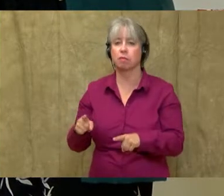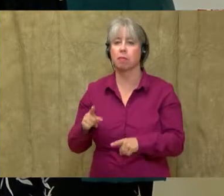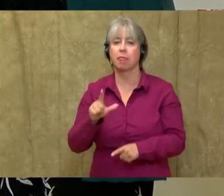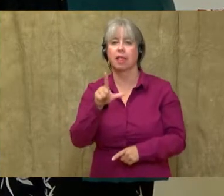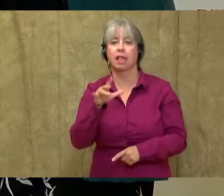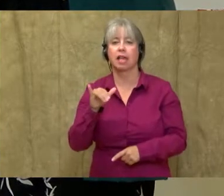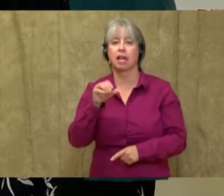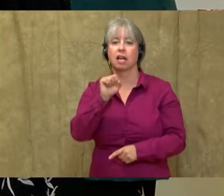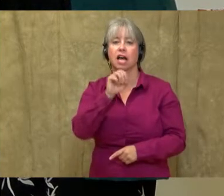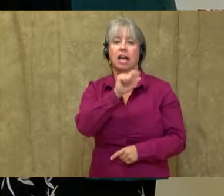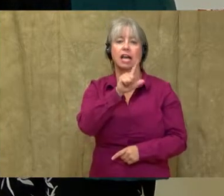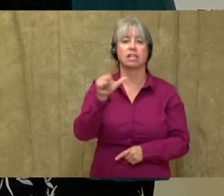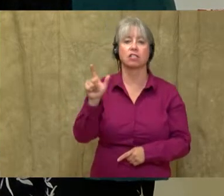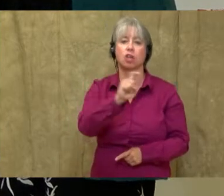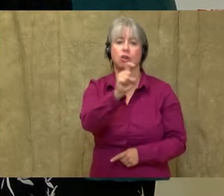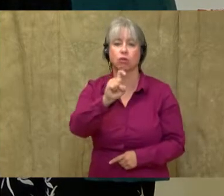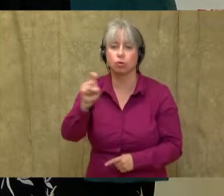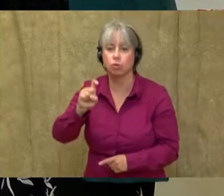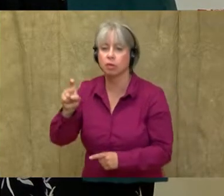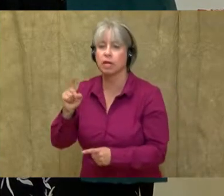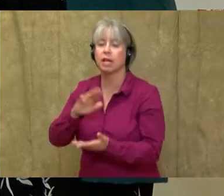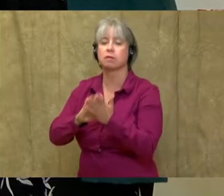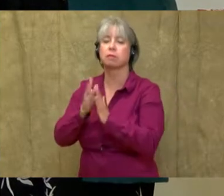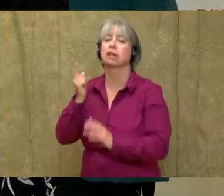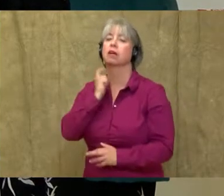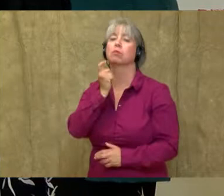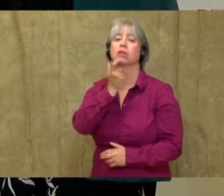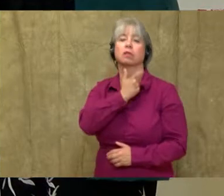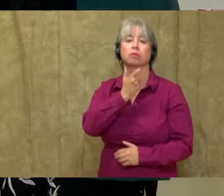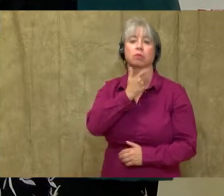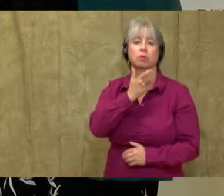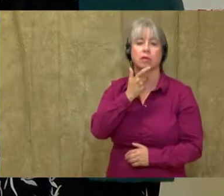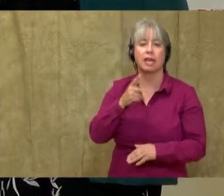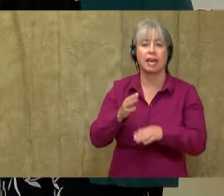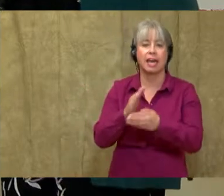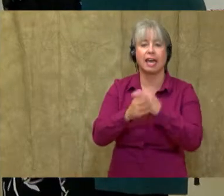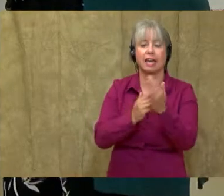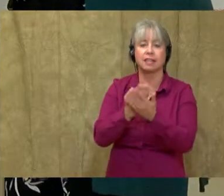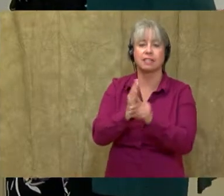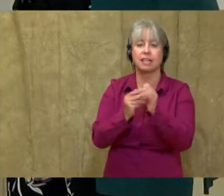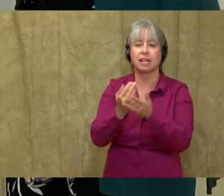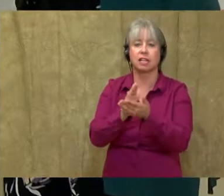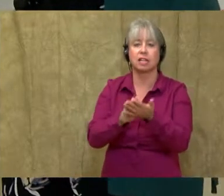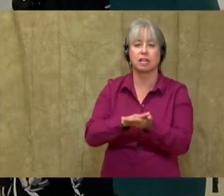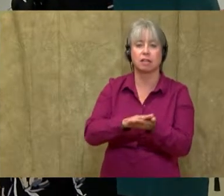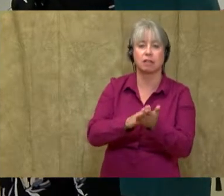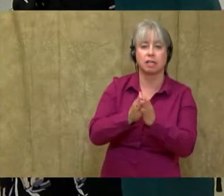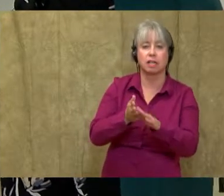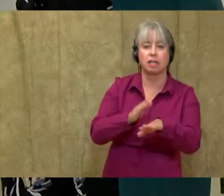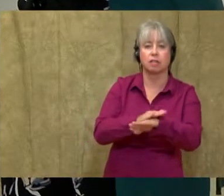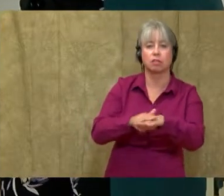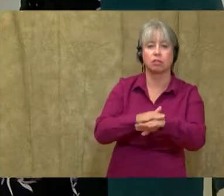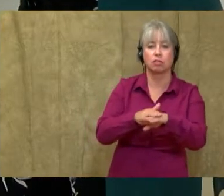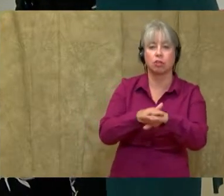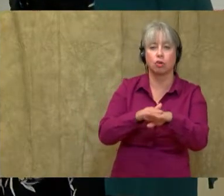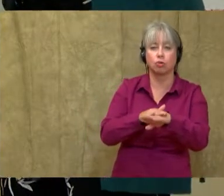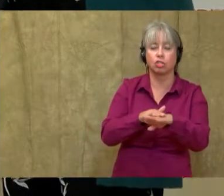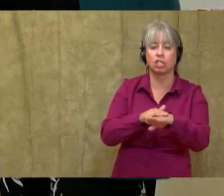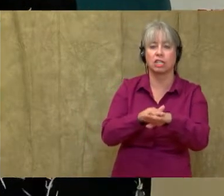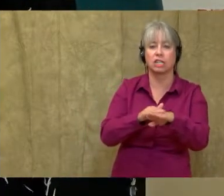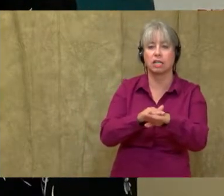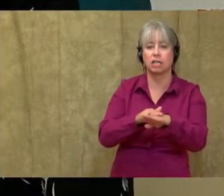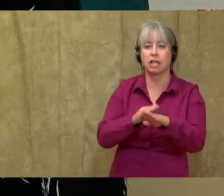become perfume. Hand sanitizer has become hand lotion. The news has become the Bible.